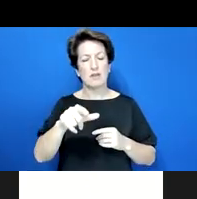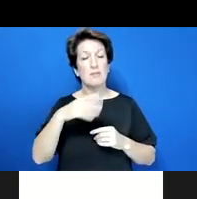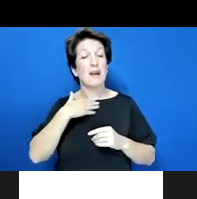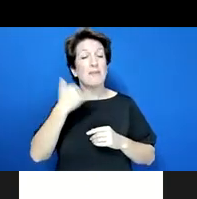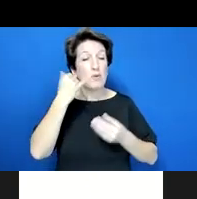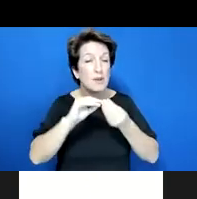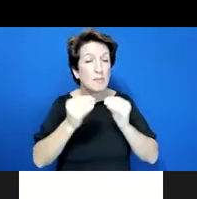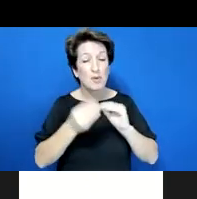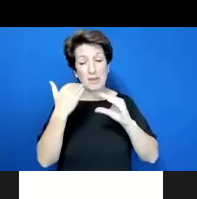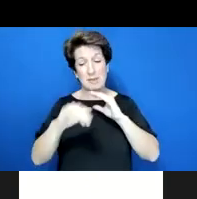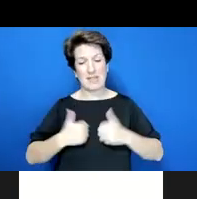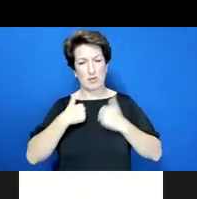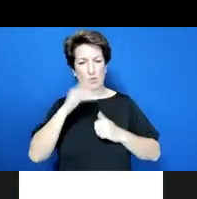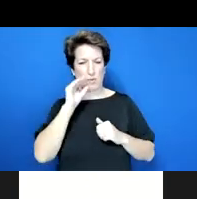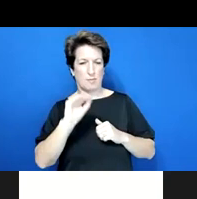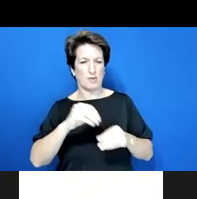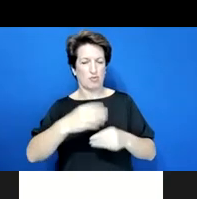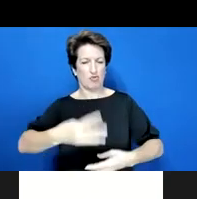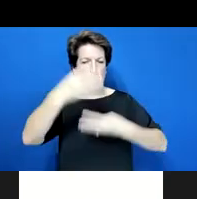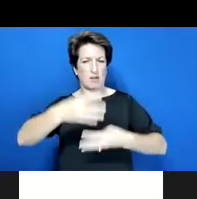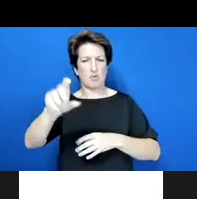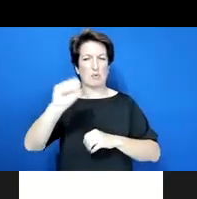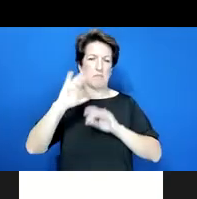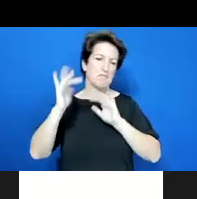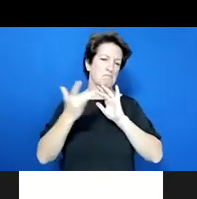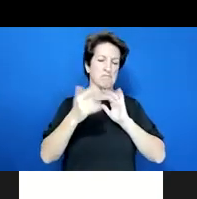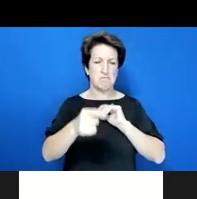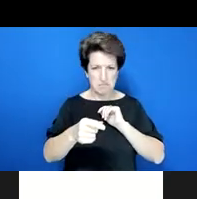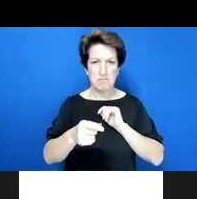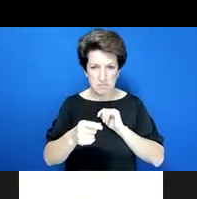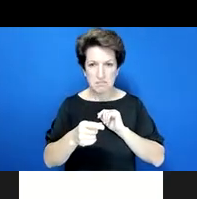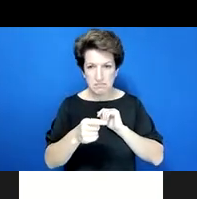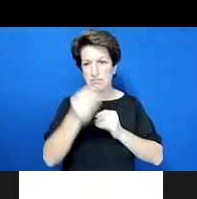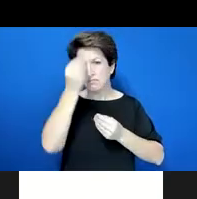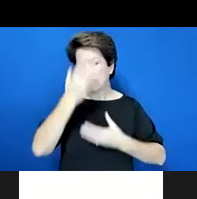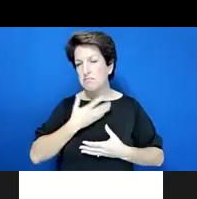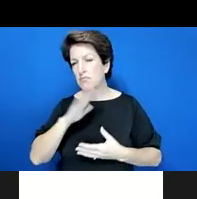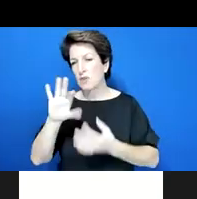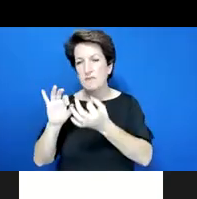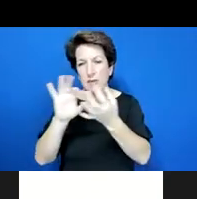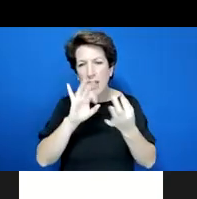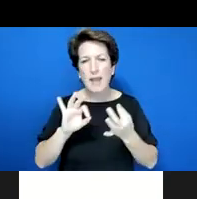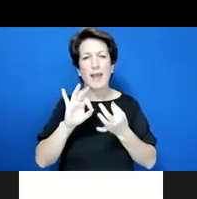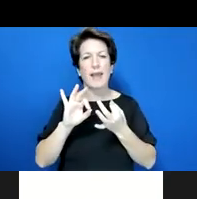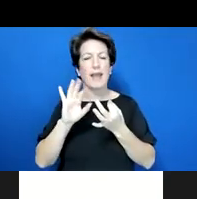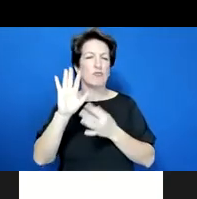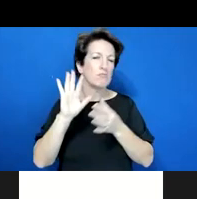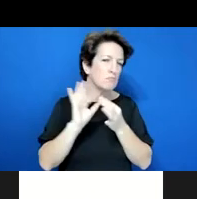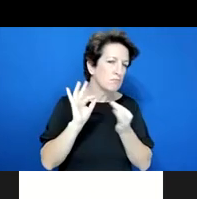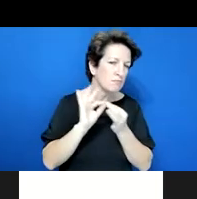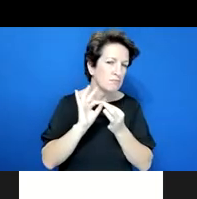the chat. So please feel free to share your feedback and comments with me directly or even in the